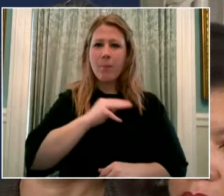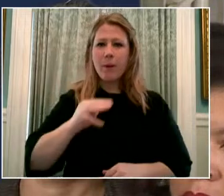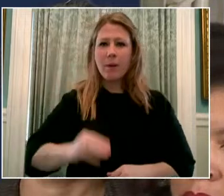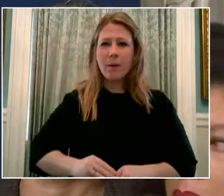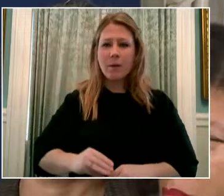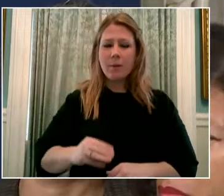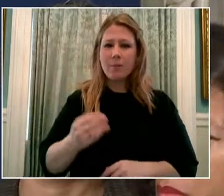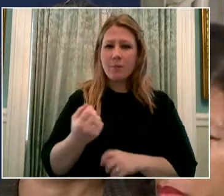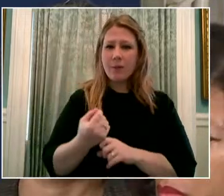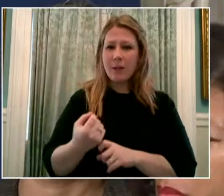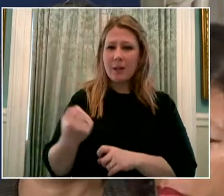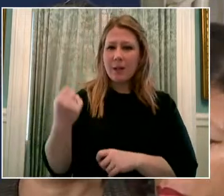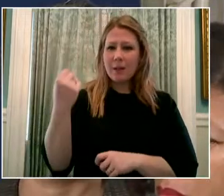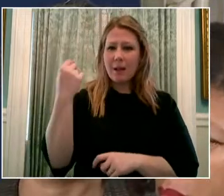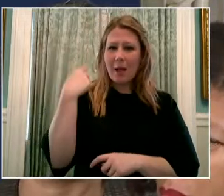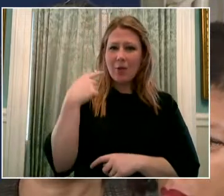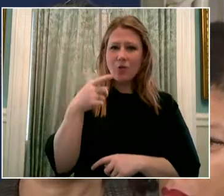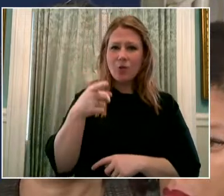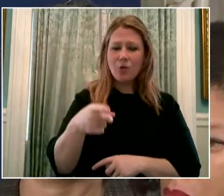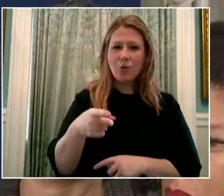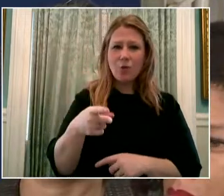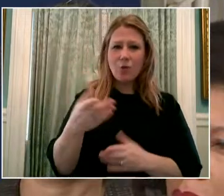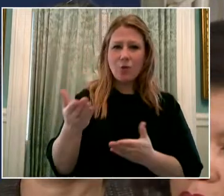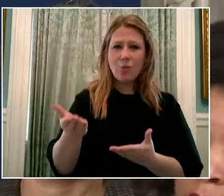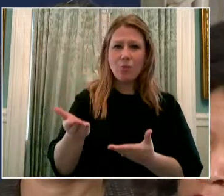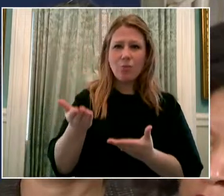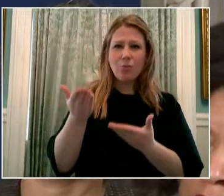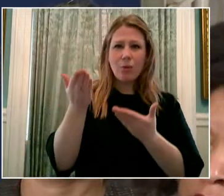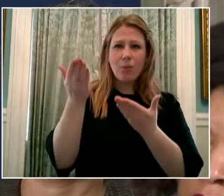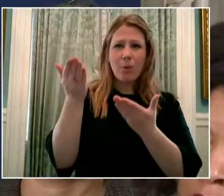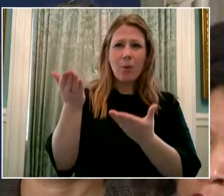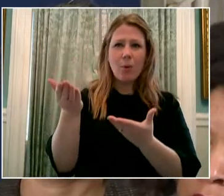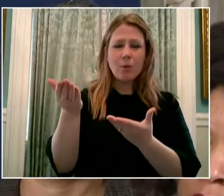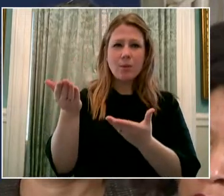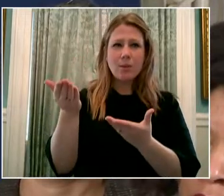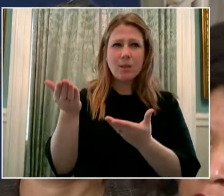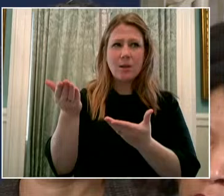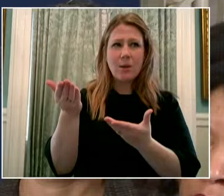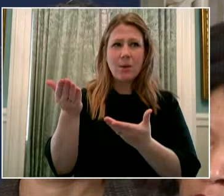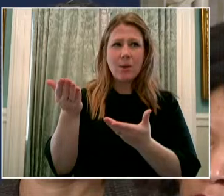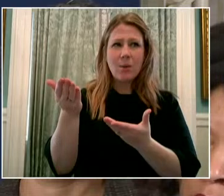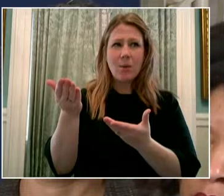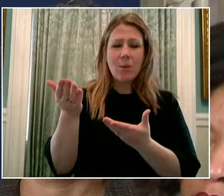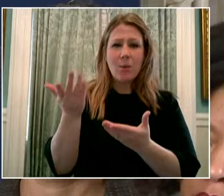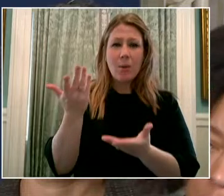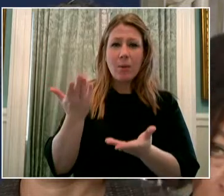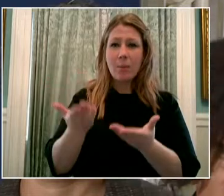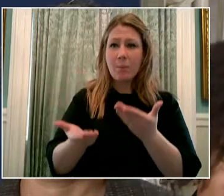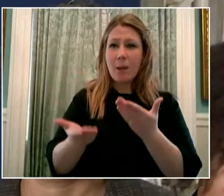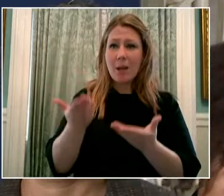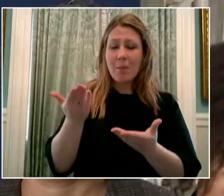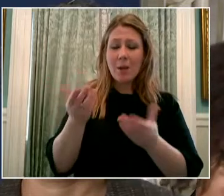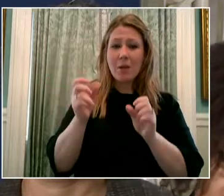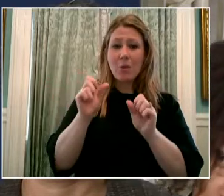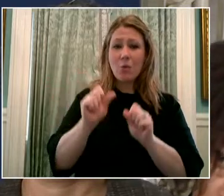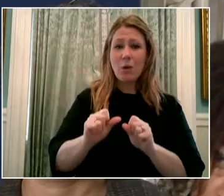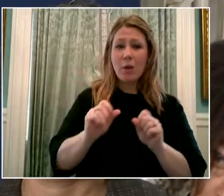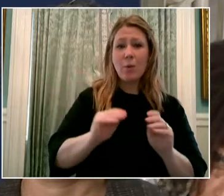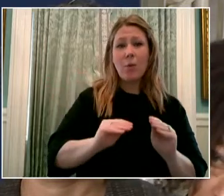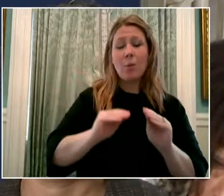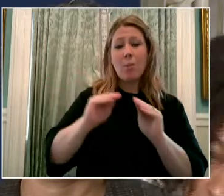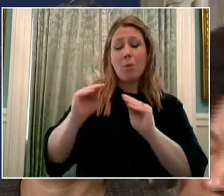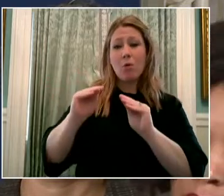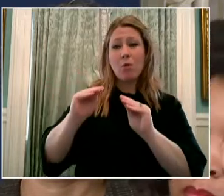York could give a hand to New York and maybe shelter migrants anywhere else in New York, even having some support from the